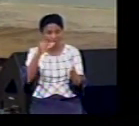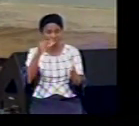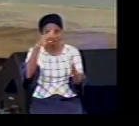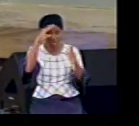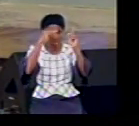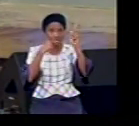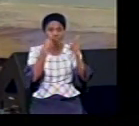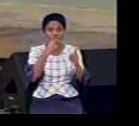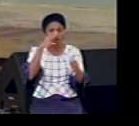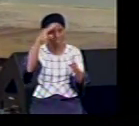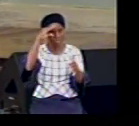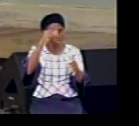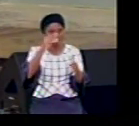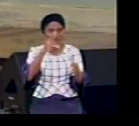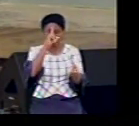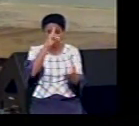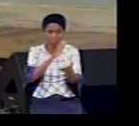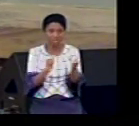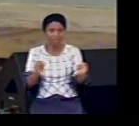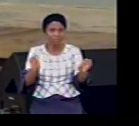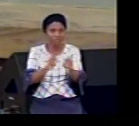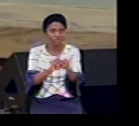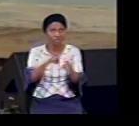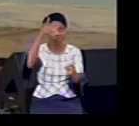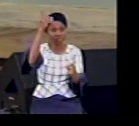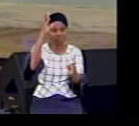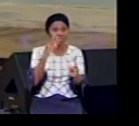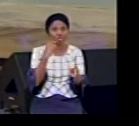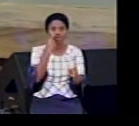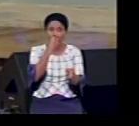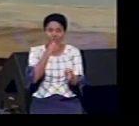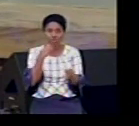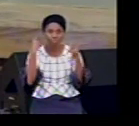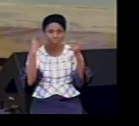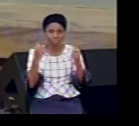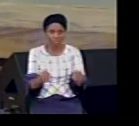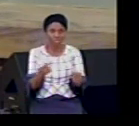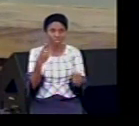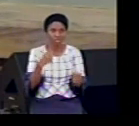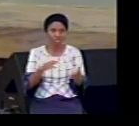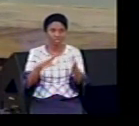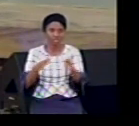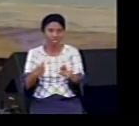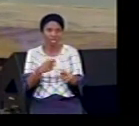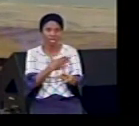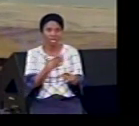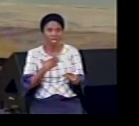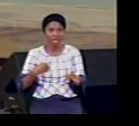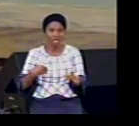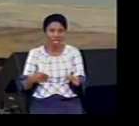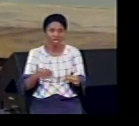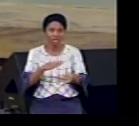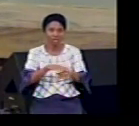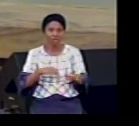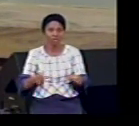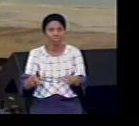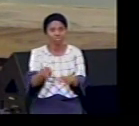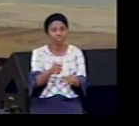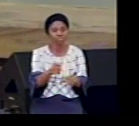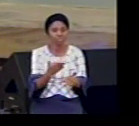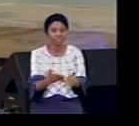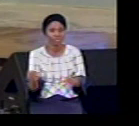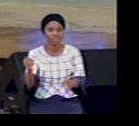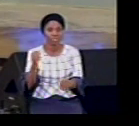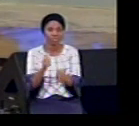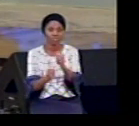whom he believed, even God, who quickeneth the dead and calleth those